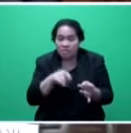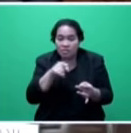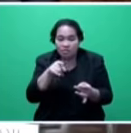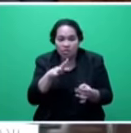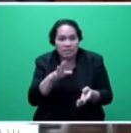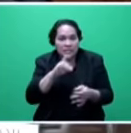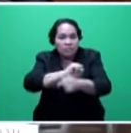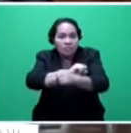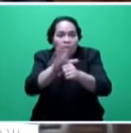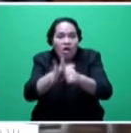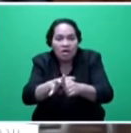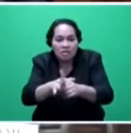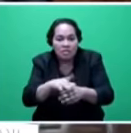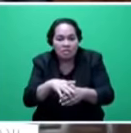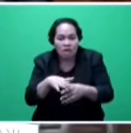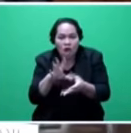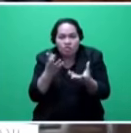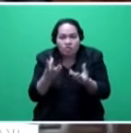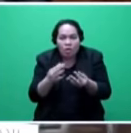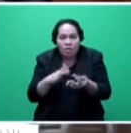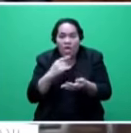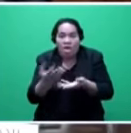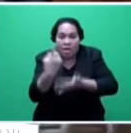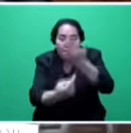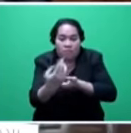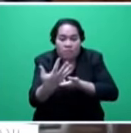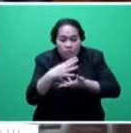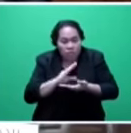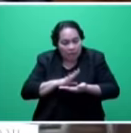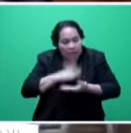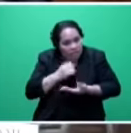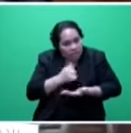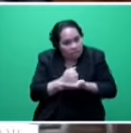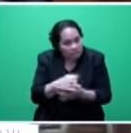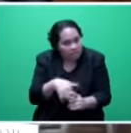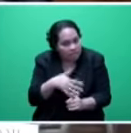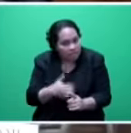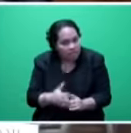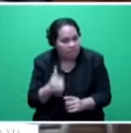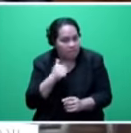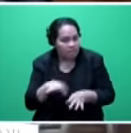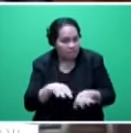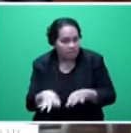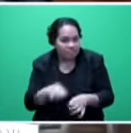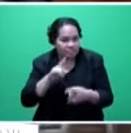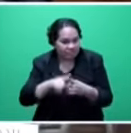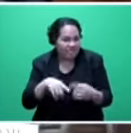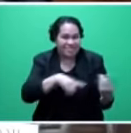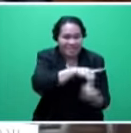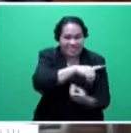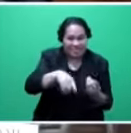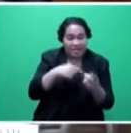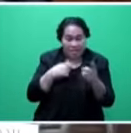impact of COVID-19 pandemic and tropical cyclone Harold. I ask this because after reviewing the ADB report